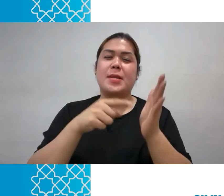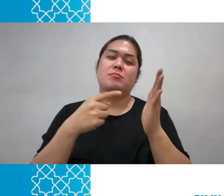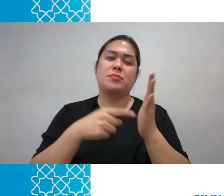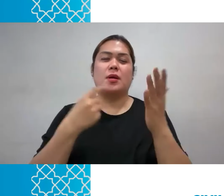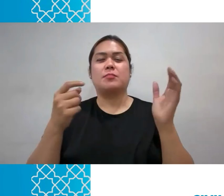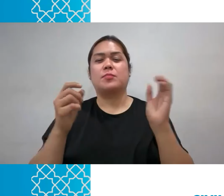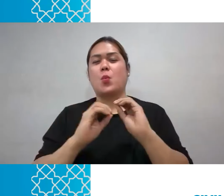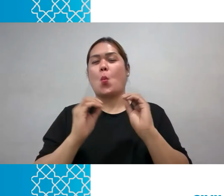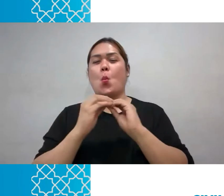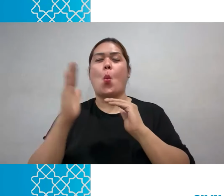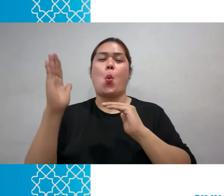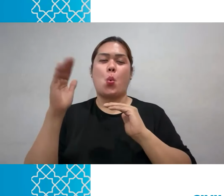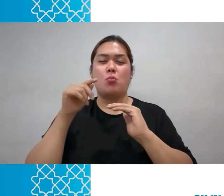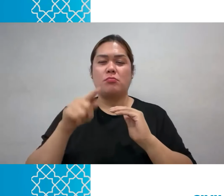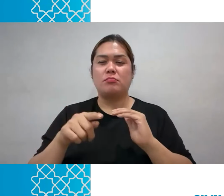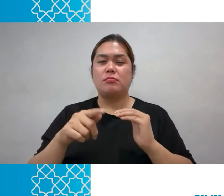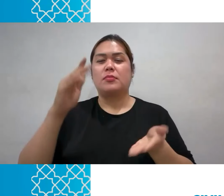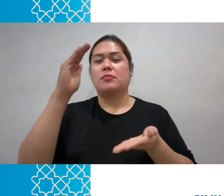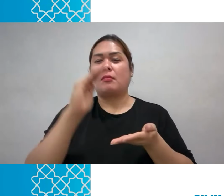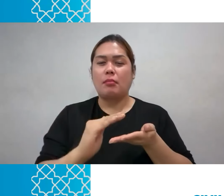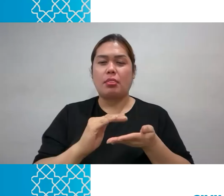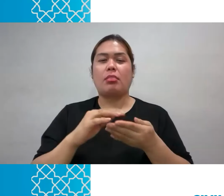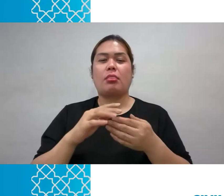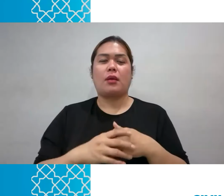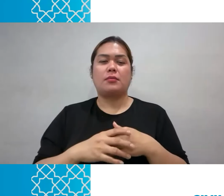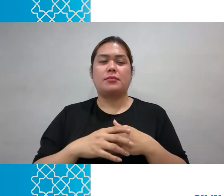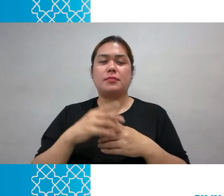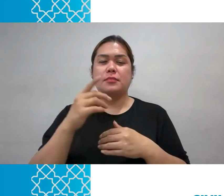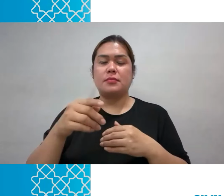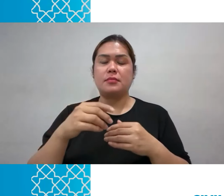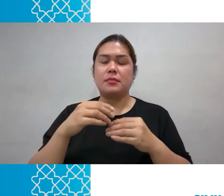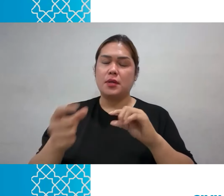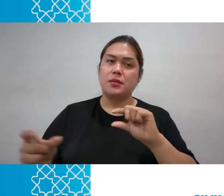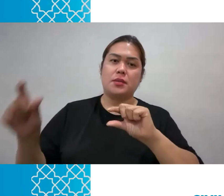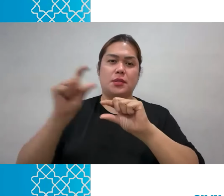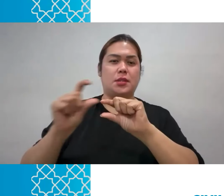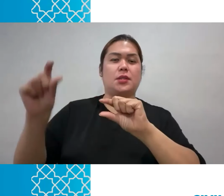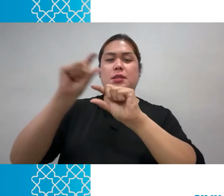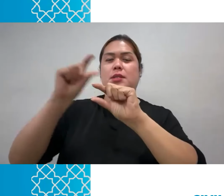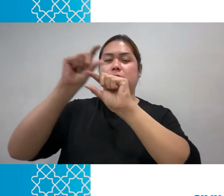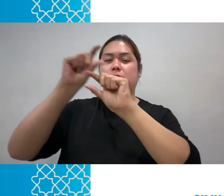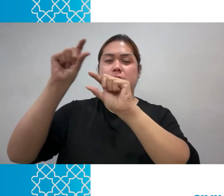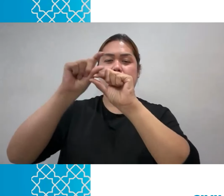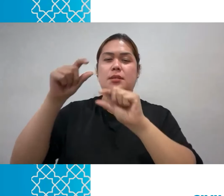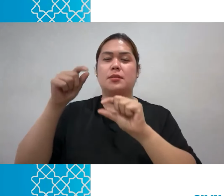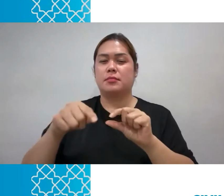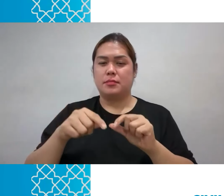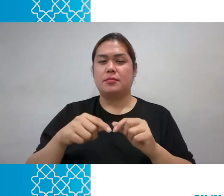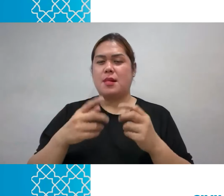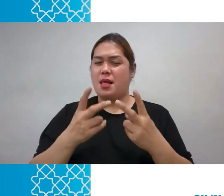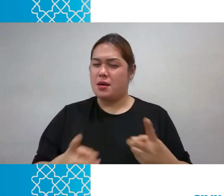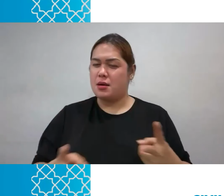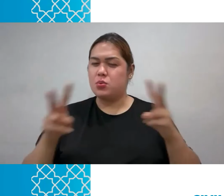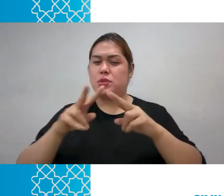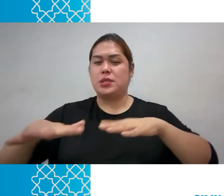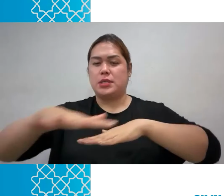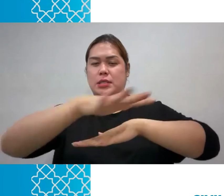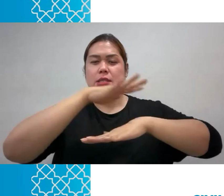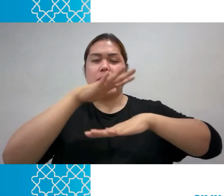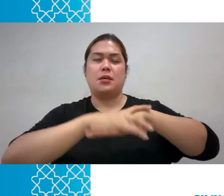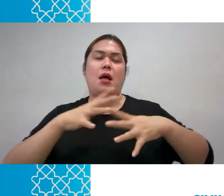you are going to invest in an irrigation scheme, the value of that land will be much higher,